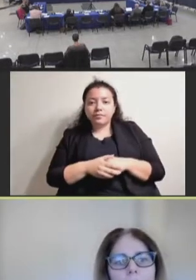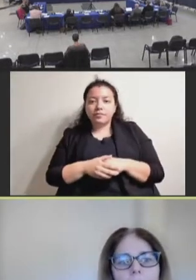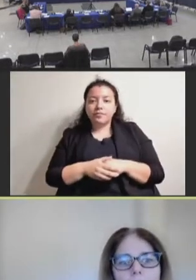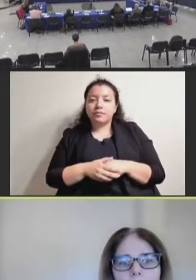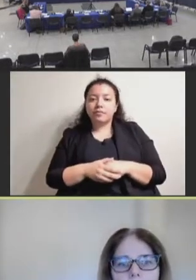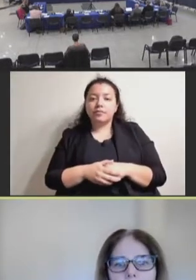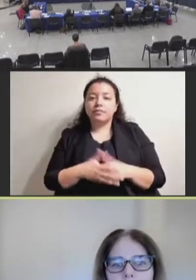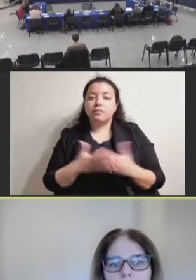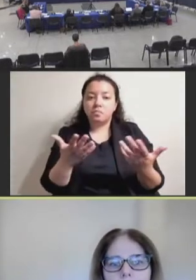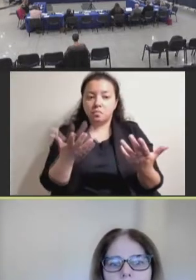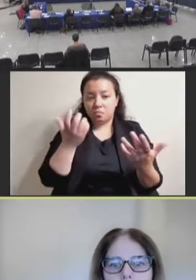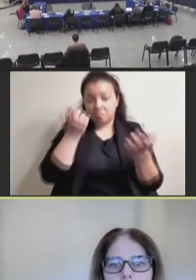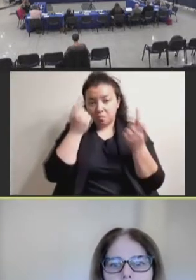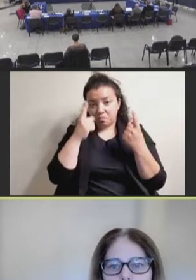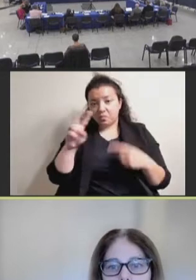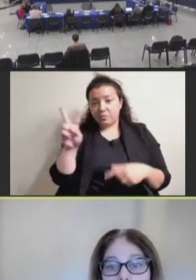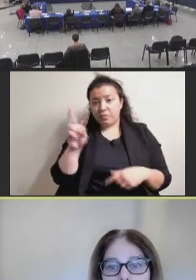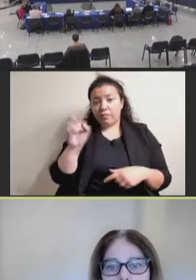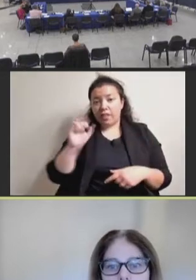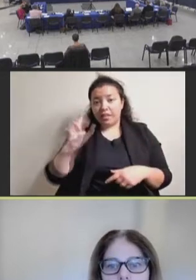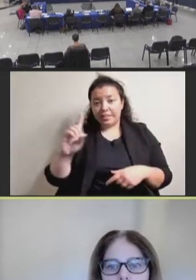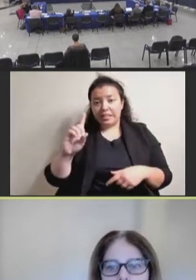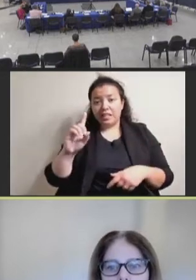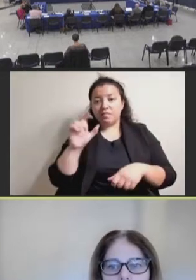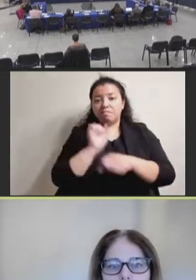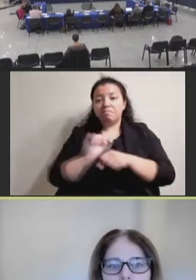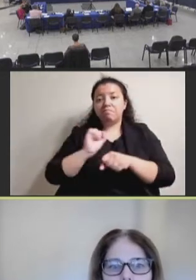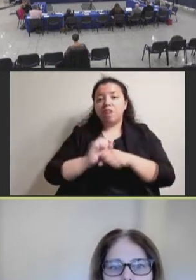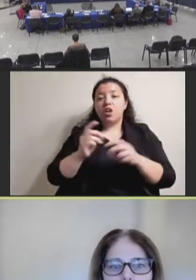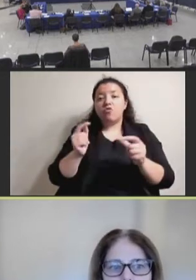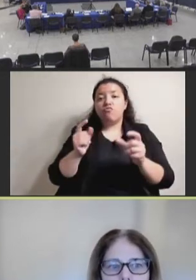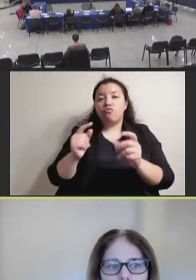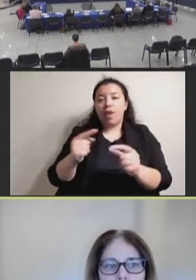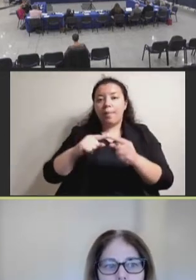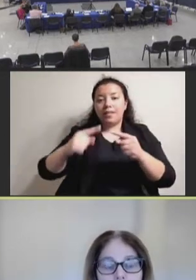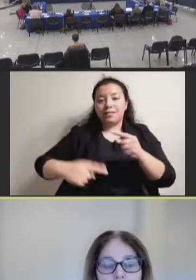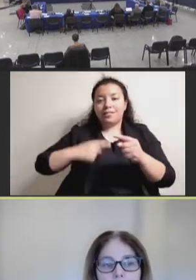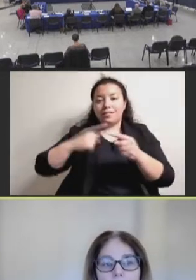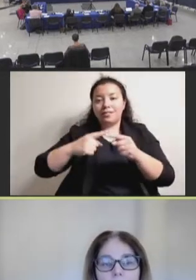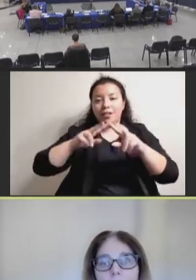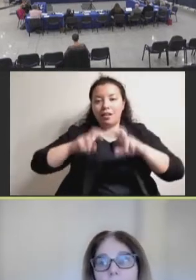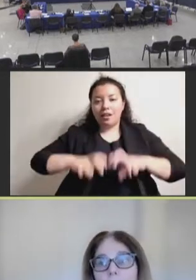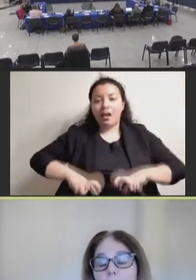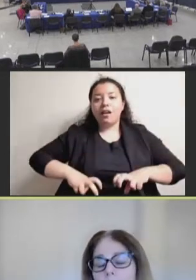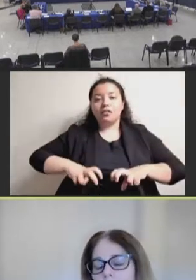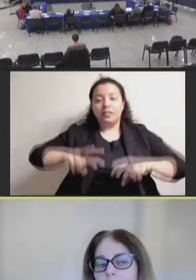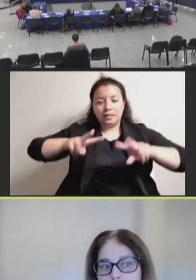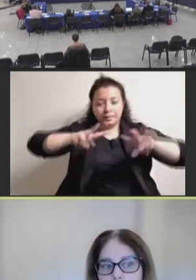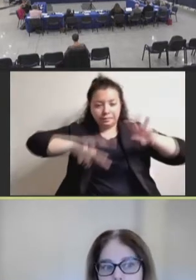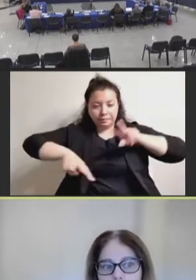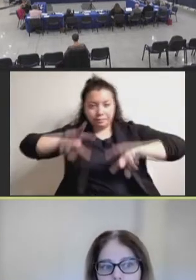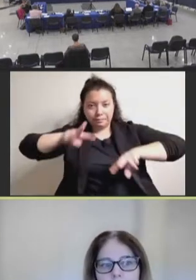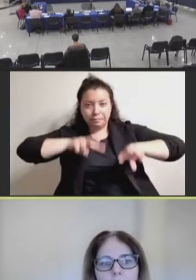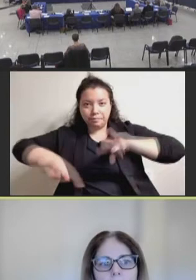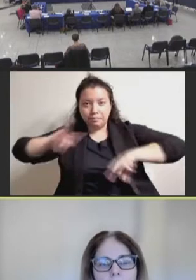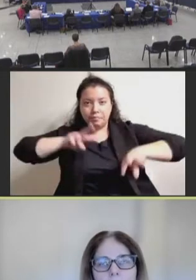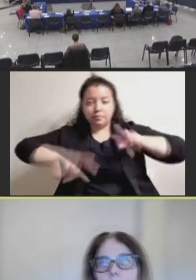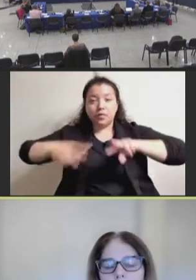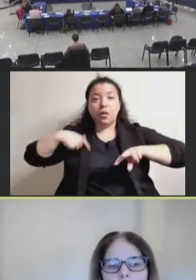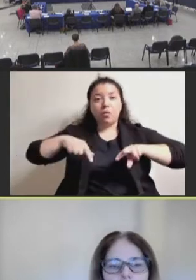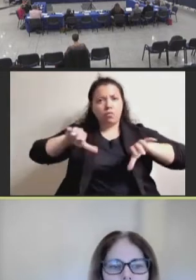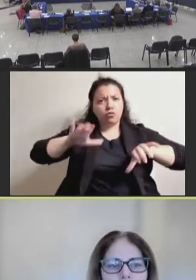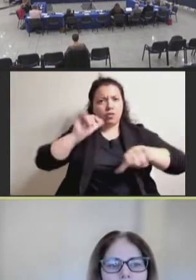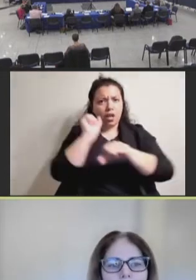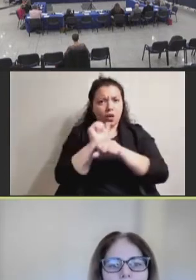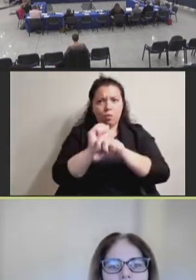So VSD has been conducting the rapid cycle analysis to monitor the safety of many vaccines for at least 15 years,